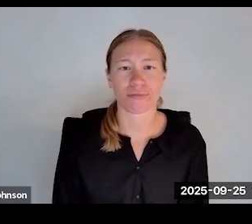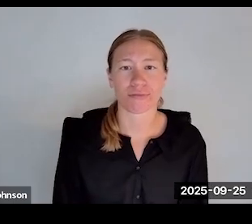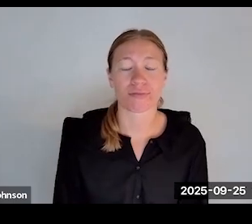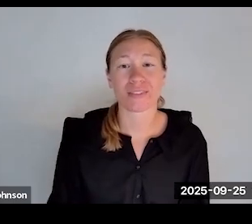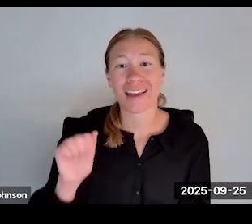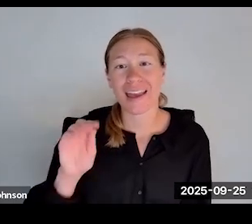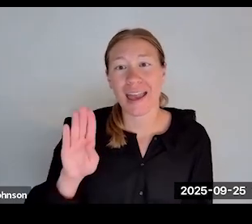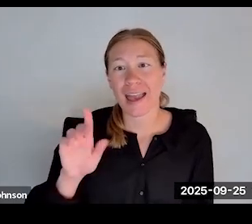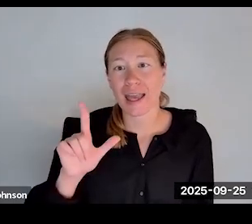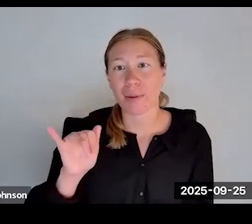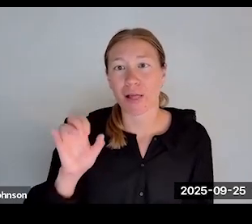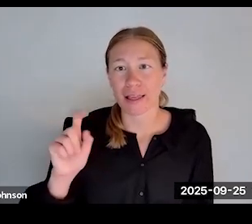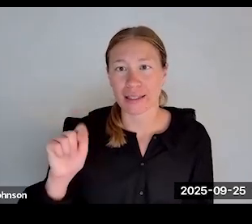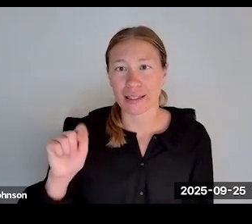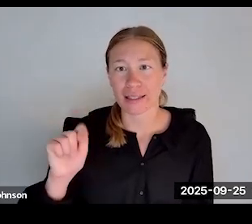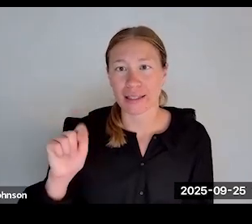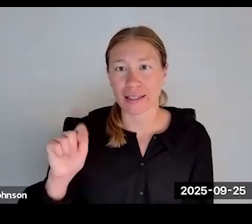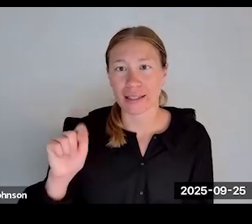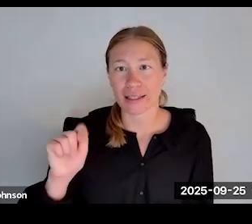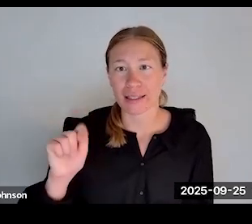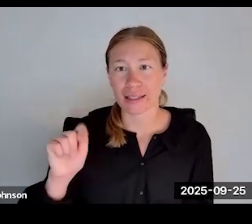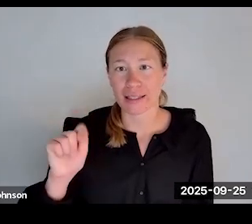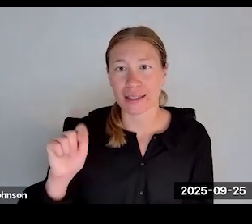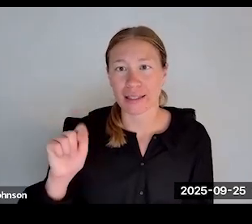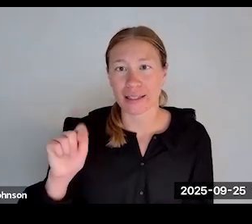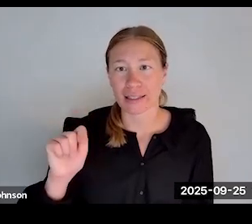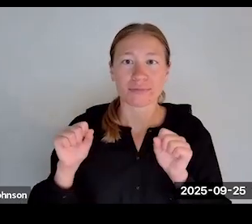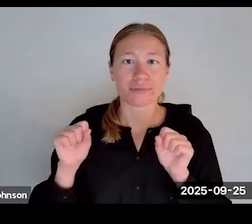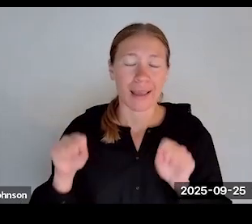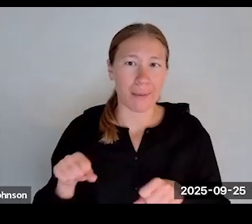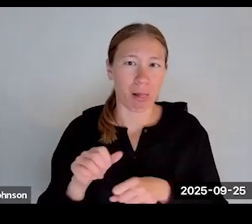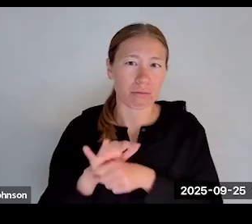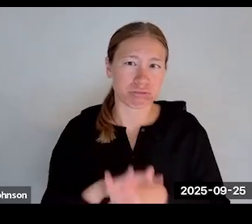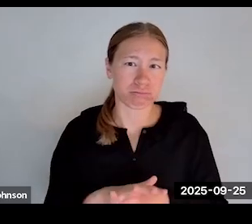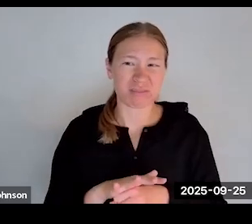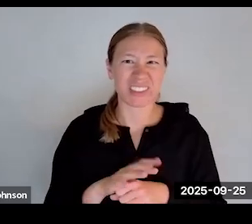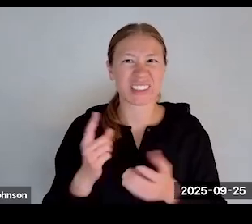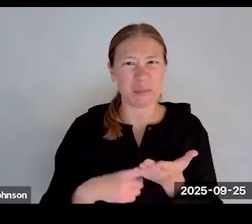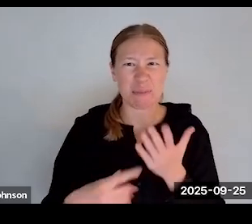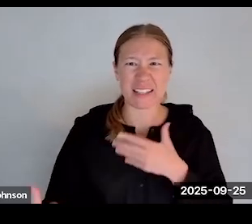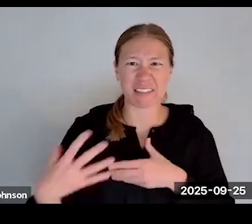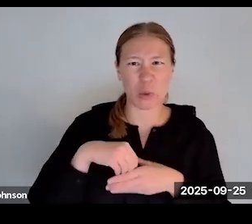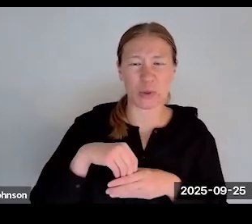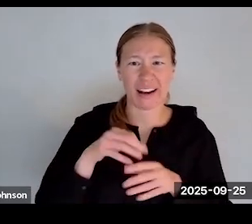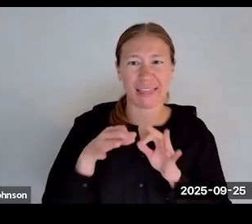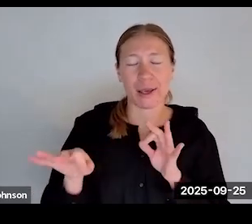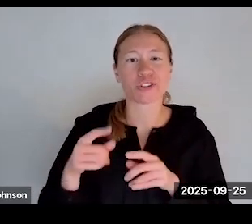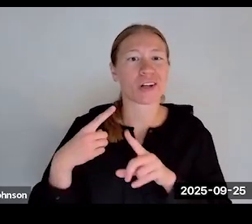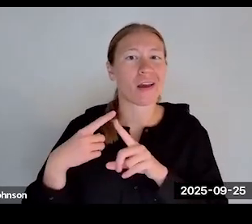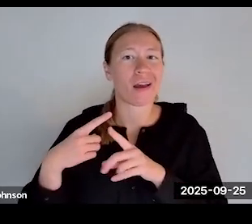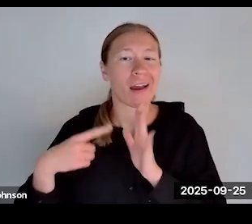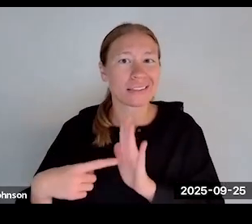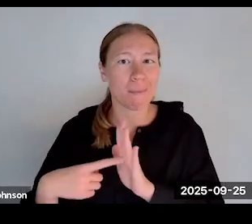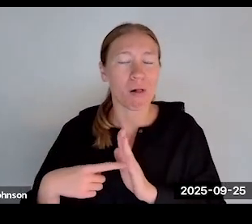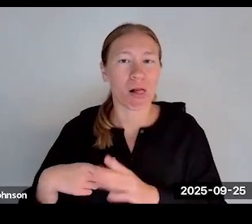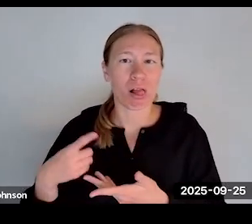Ableist idioms are often slipped into language without us realizing it. Sayings like fall on deaf ears or not